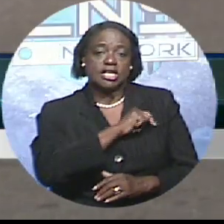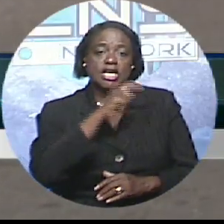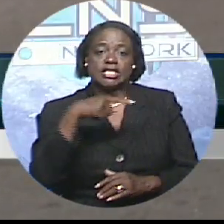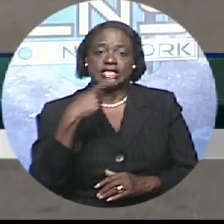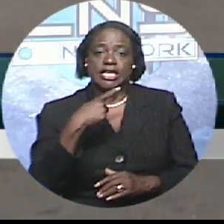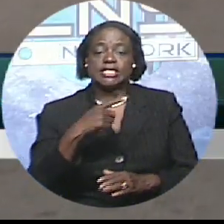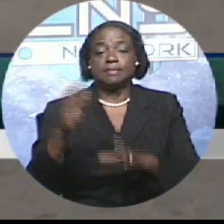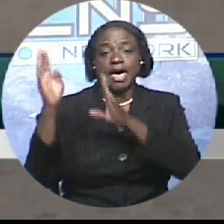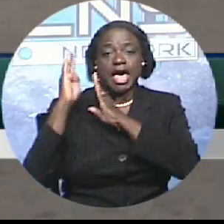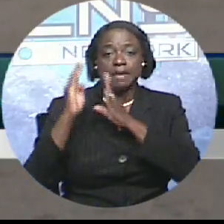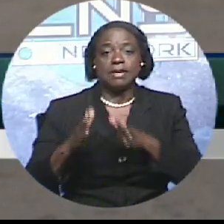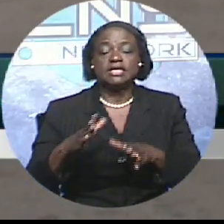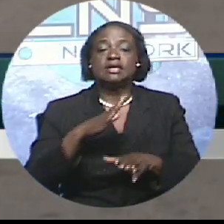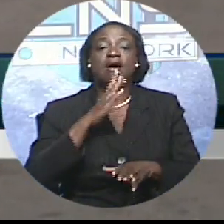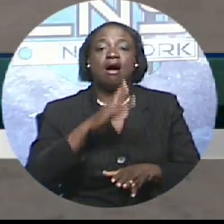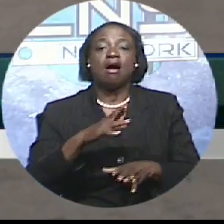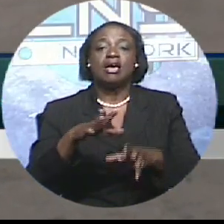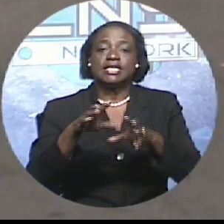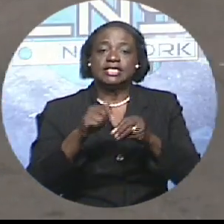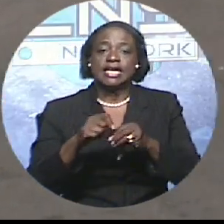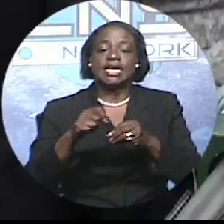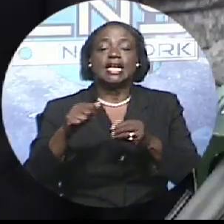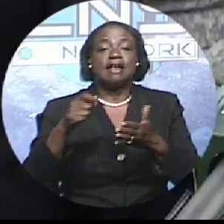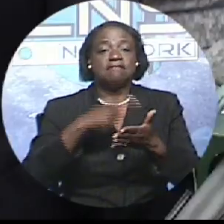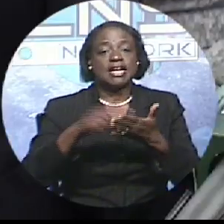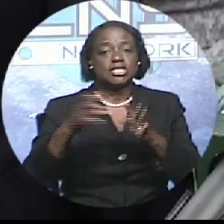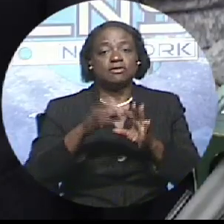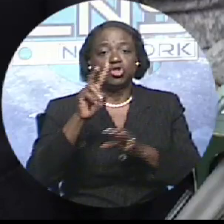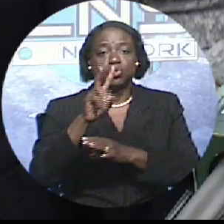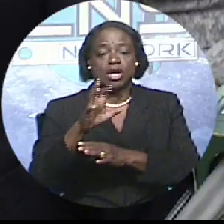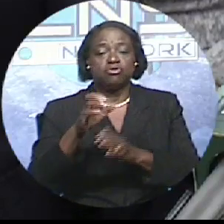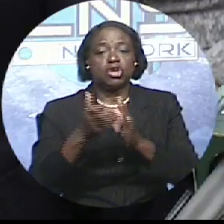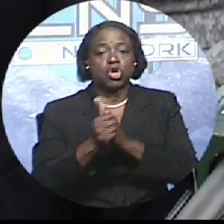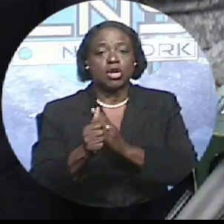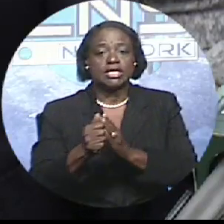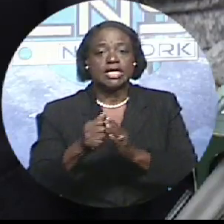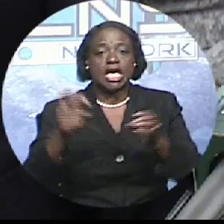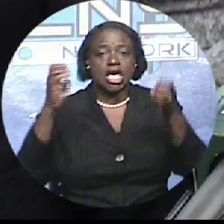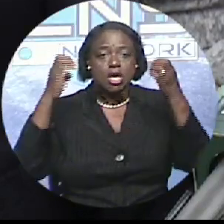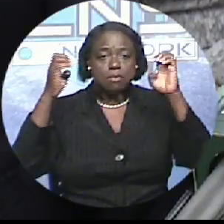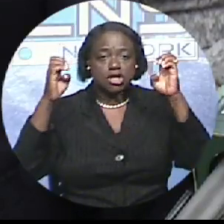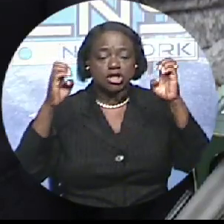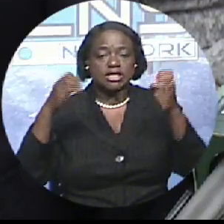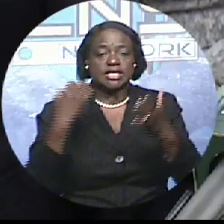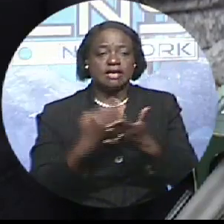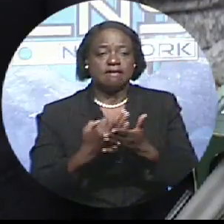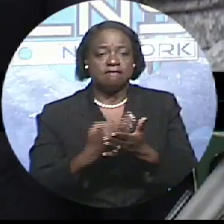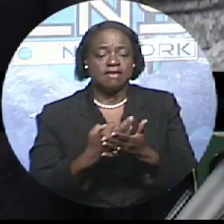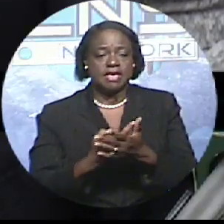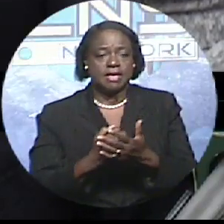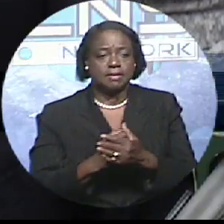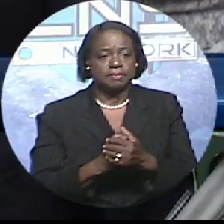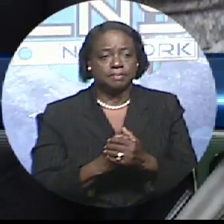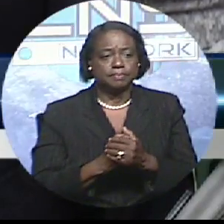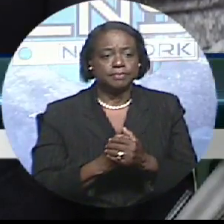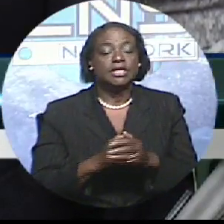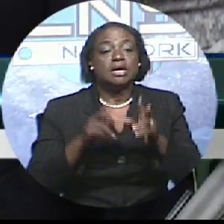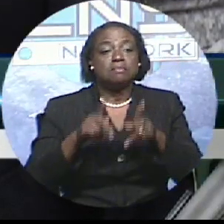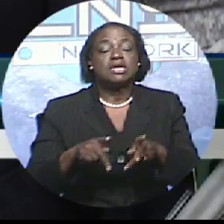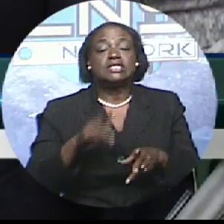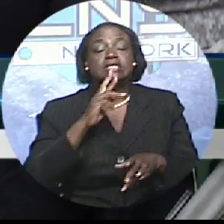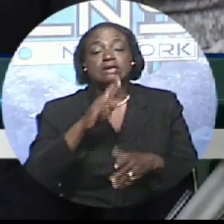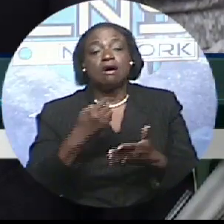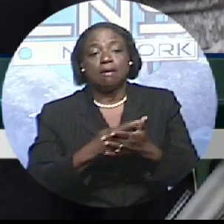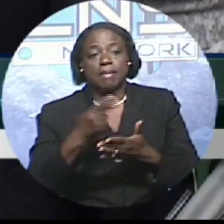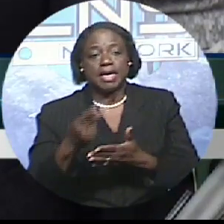advantage of that $200 emergency fee. Collected about $24,000 in fees, so persons are paying the